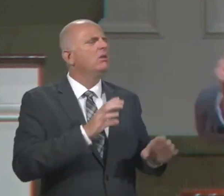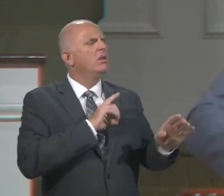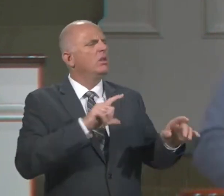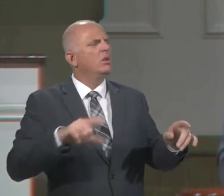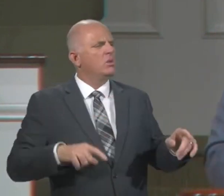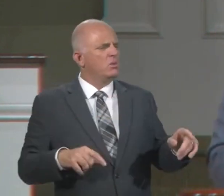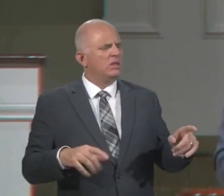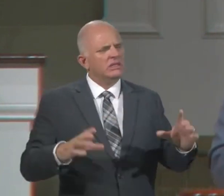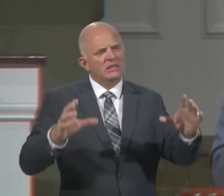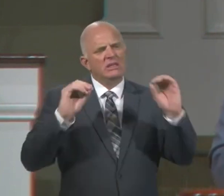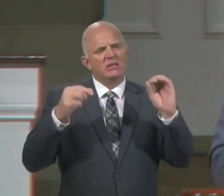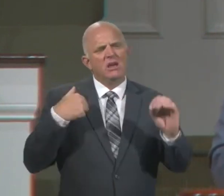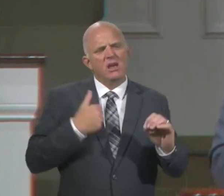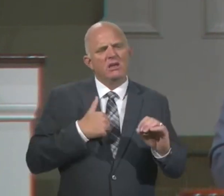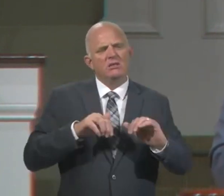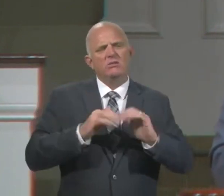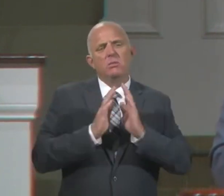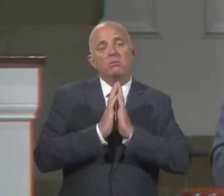to pray.